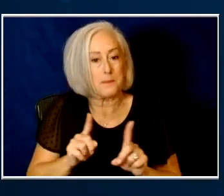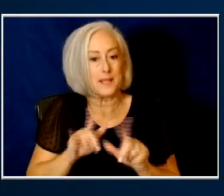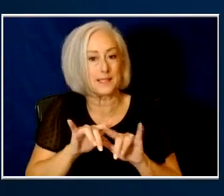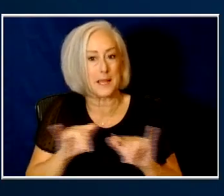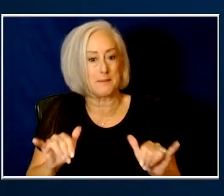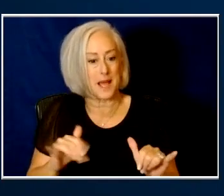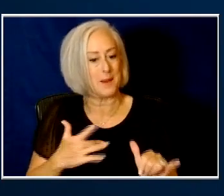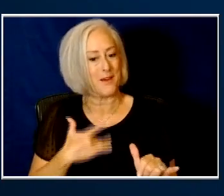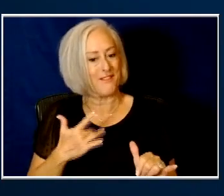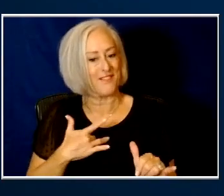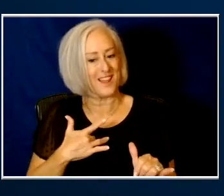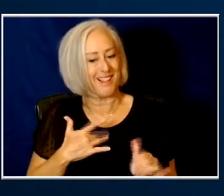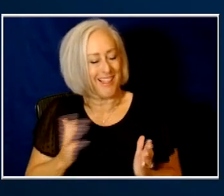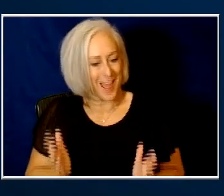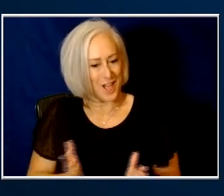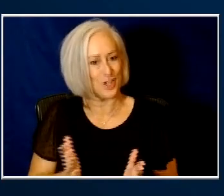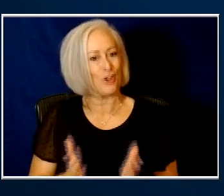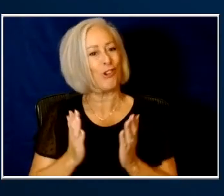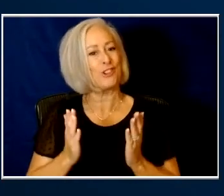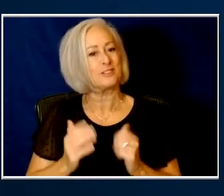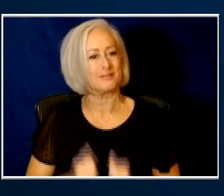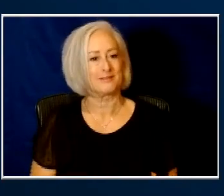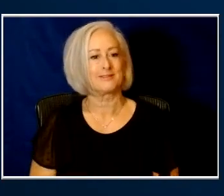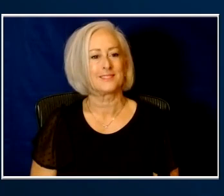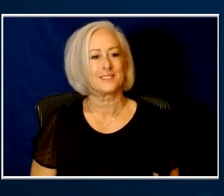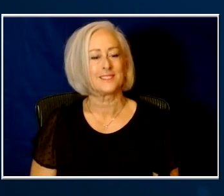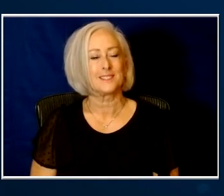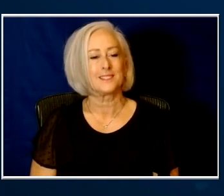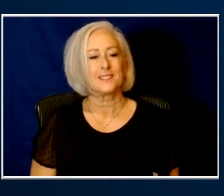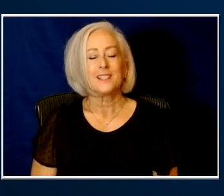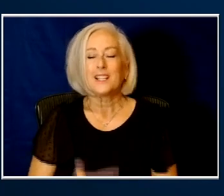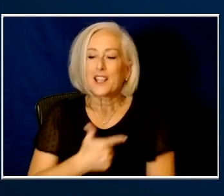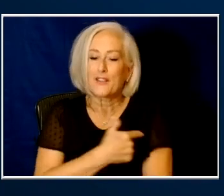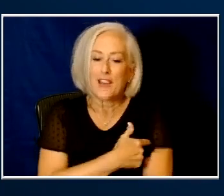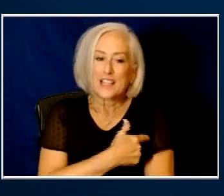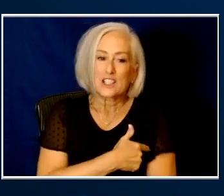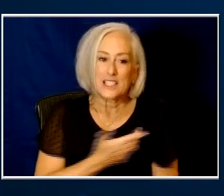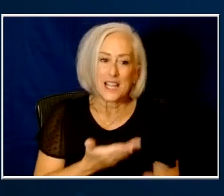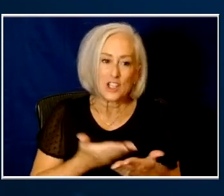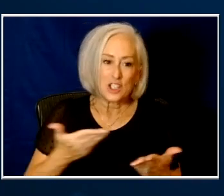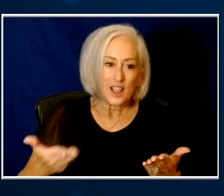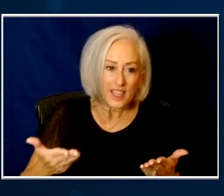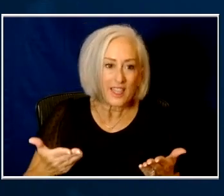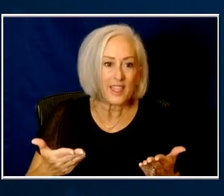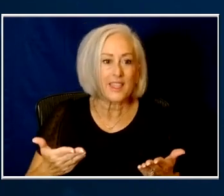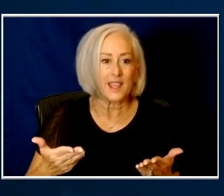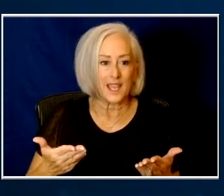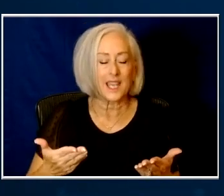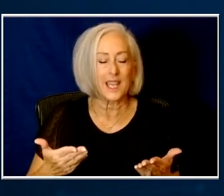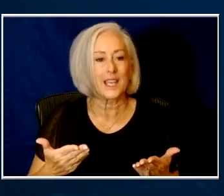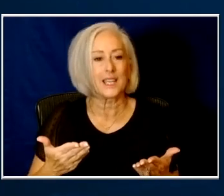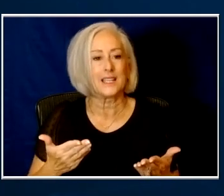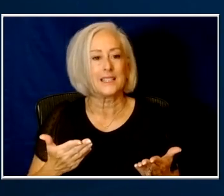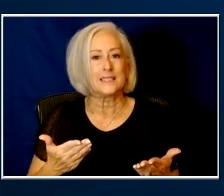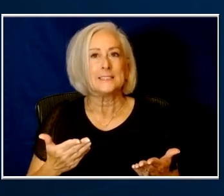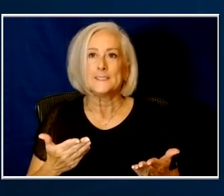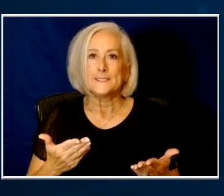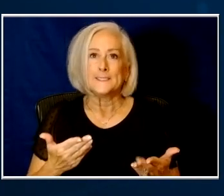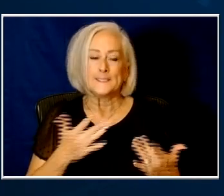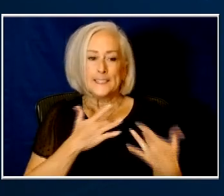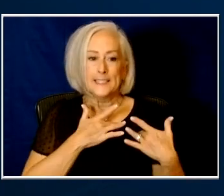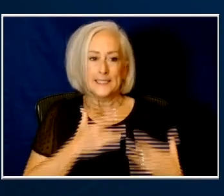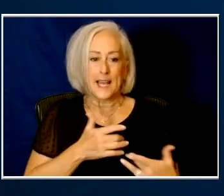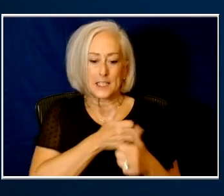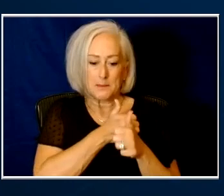know, I'll just say, like, what the vaccination things and stuff, that press release, they tend to be sticking pretty true to the